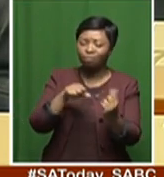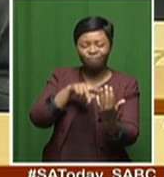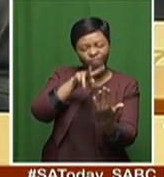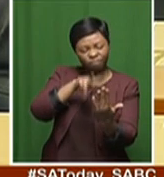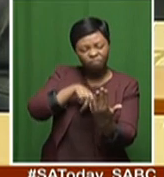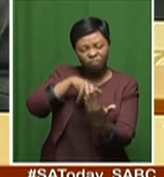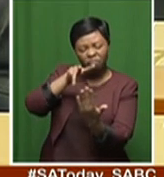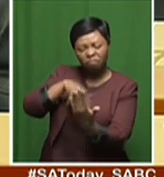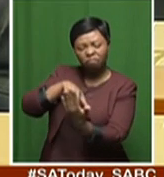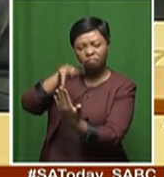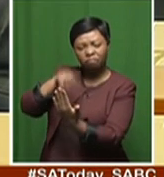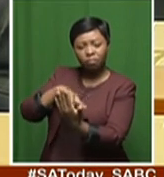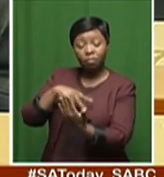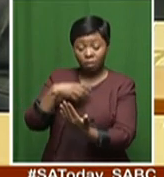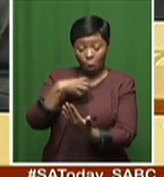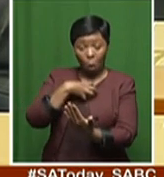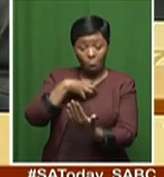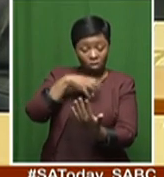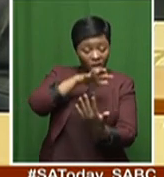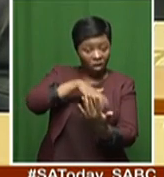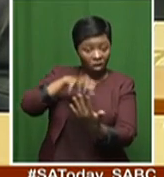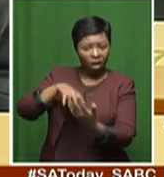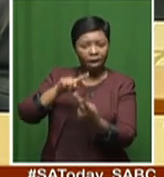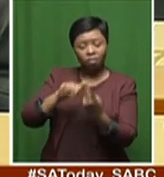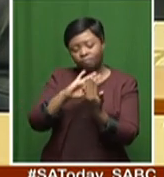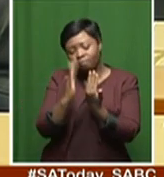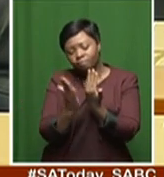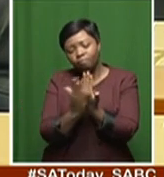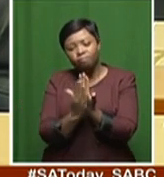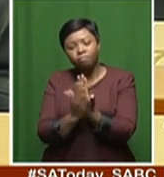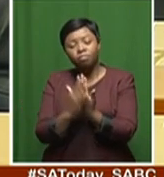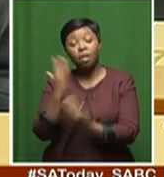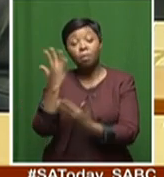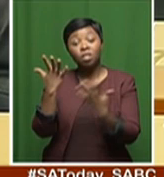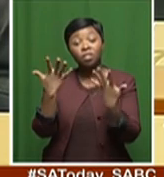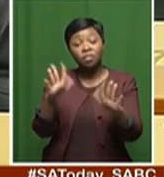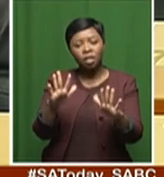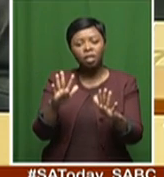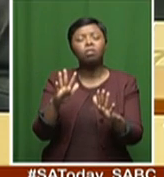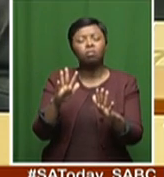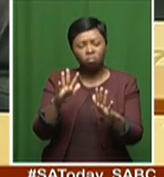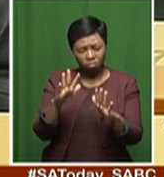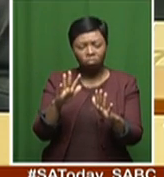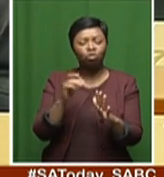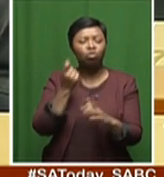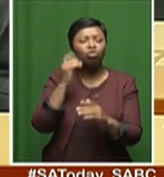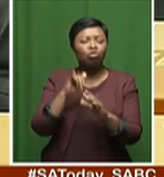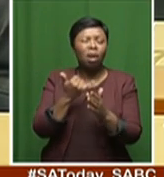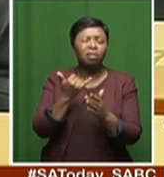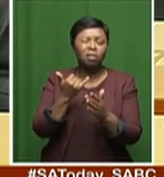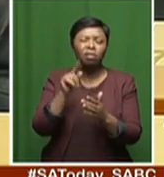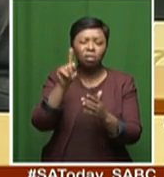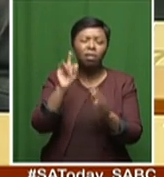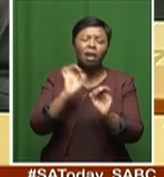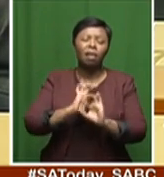own statement as well as the annexures that I presented, so as to shed more light on